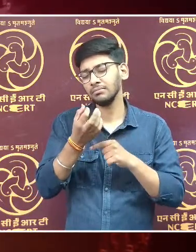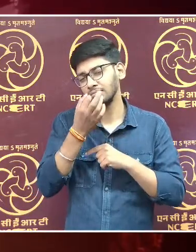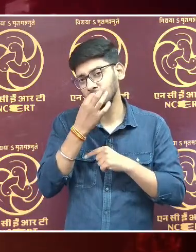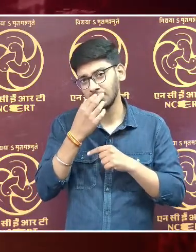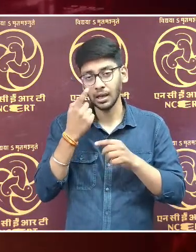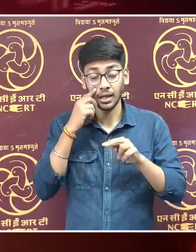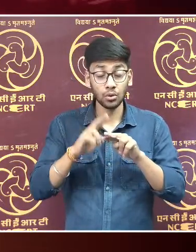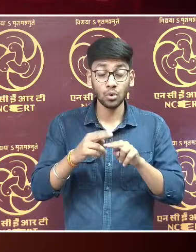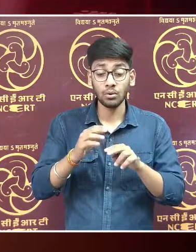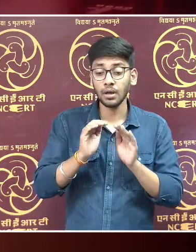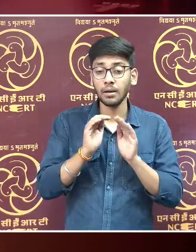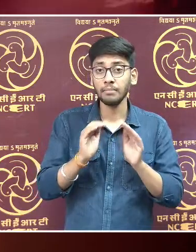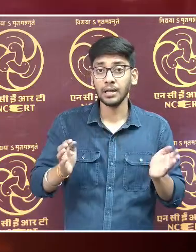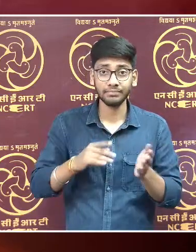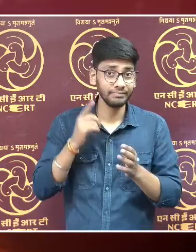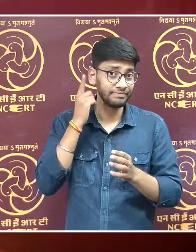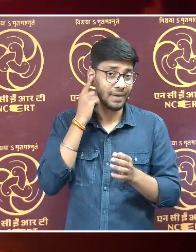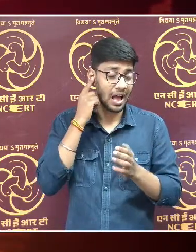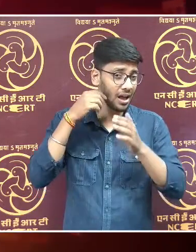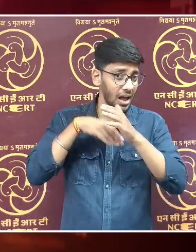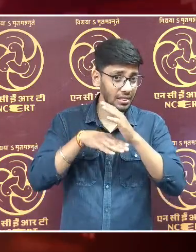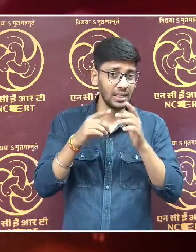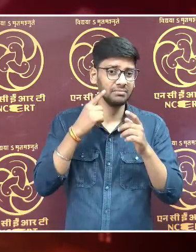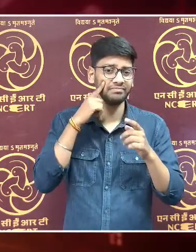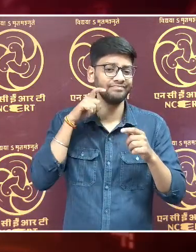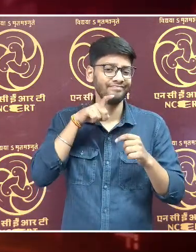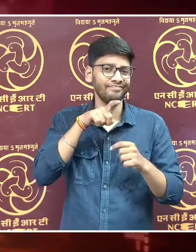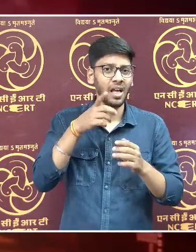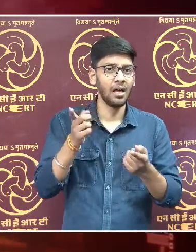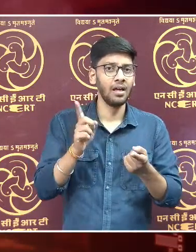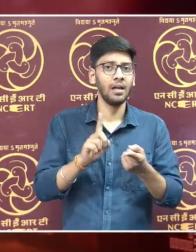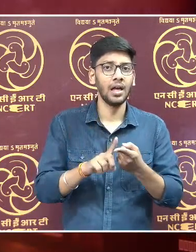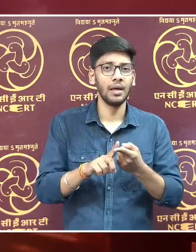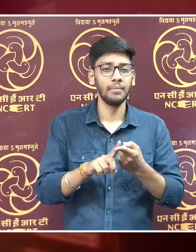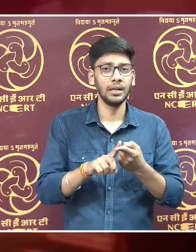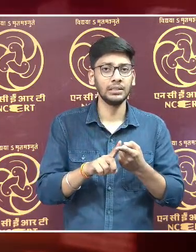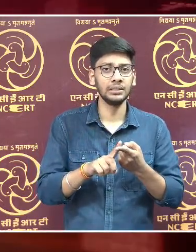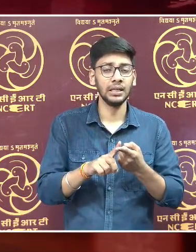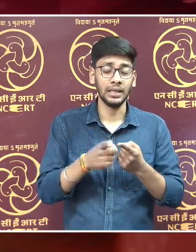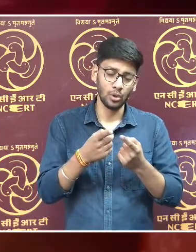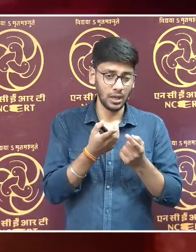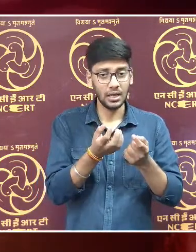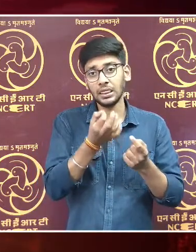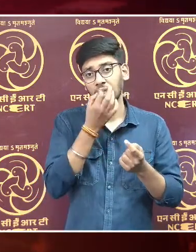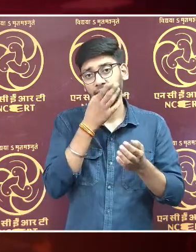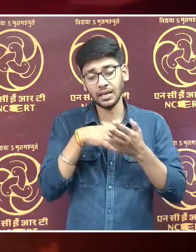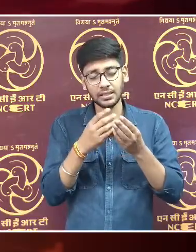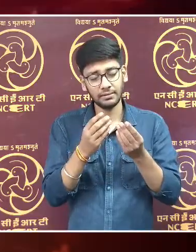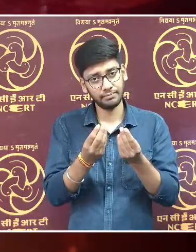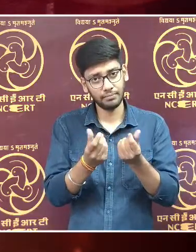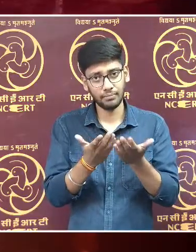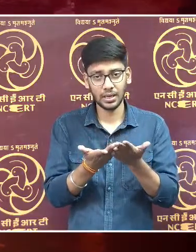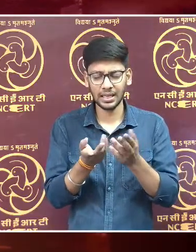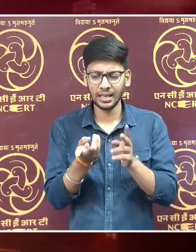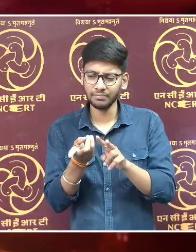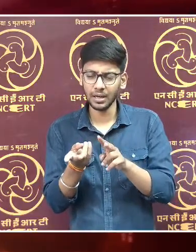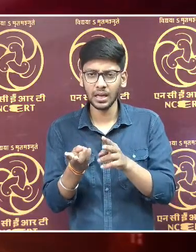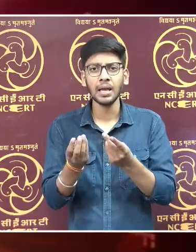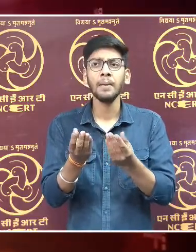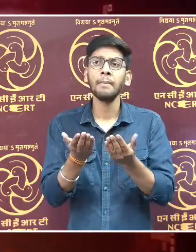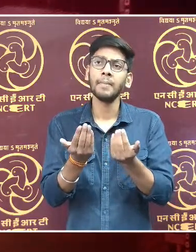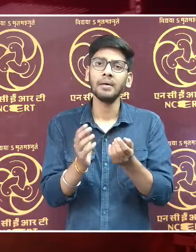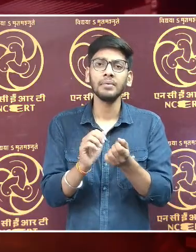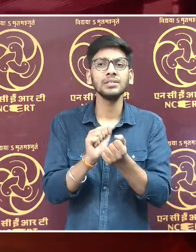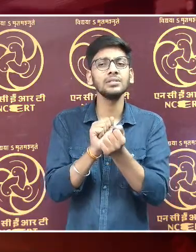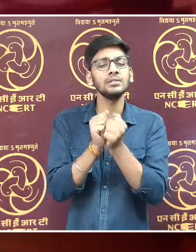the child has got the ear infection. Treated through medications, then it is reversible. It's not